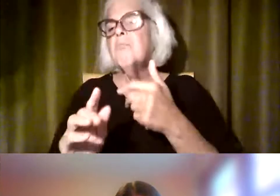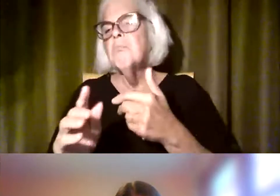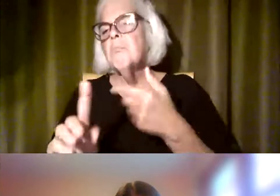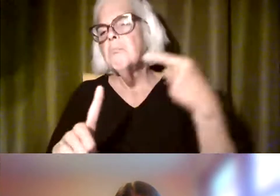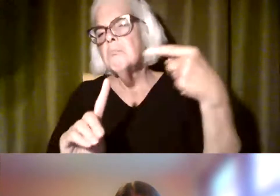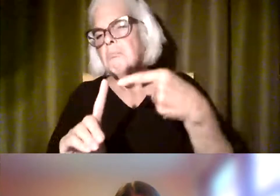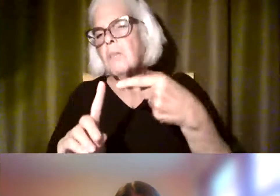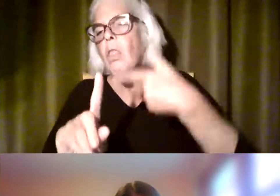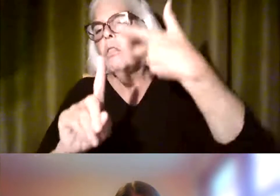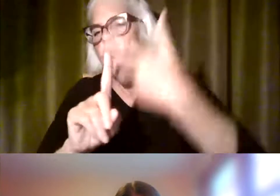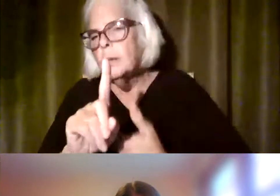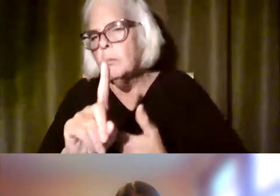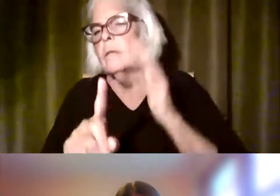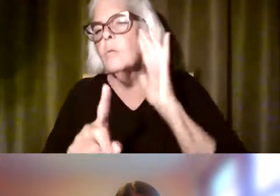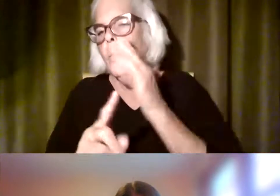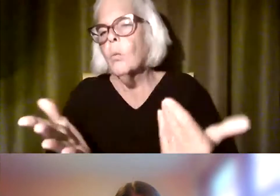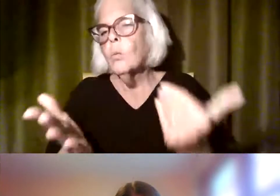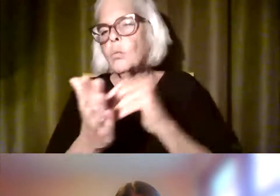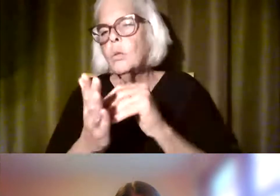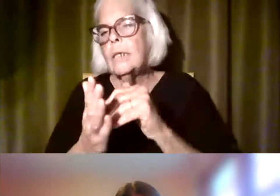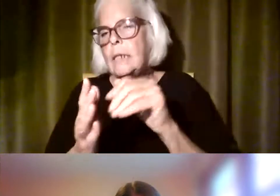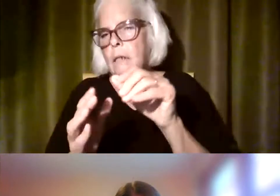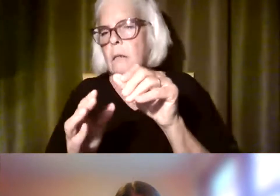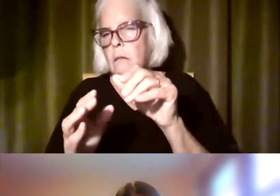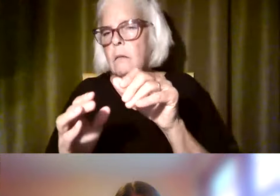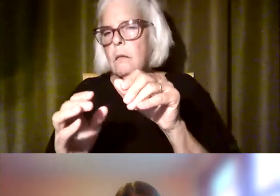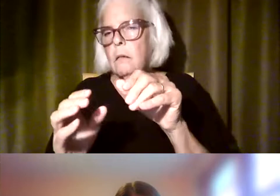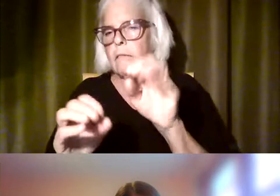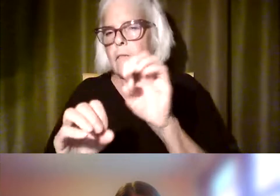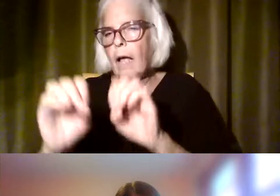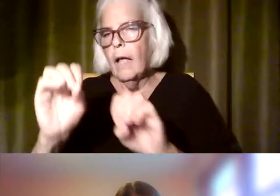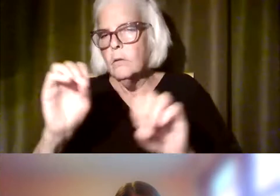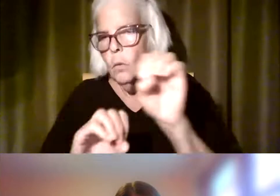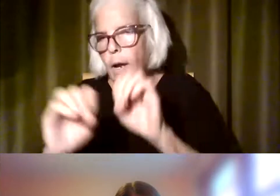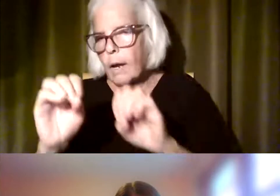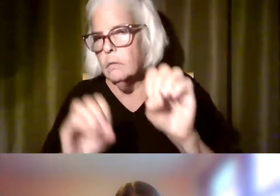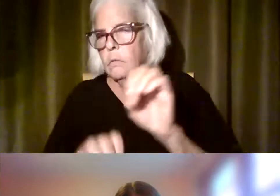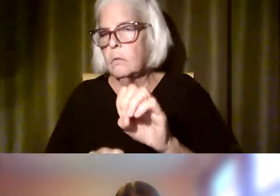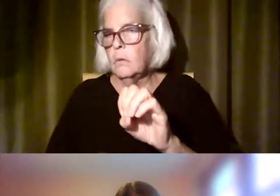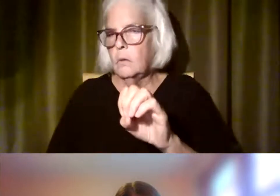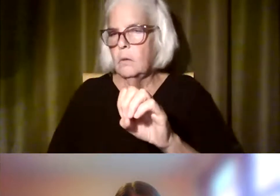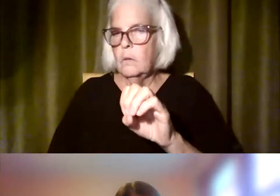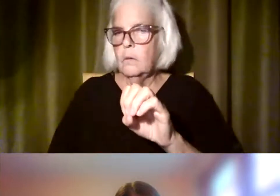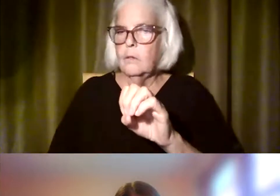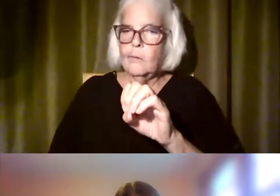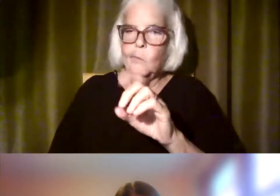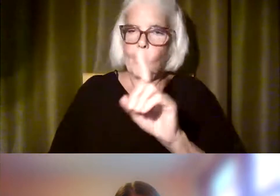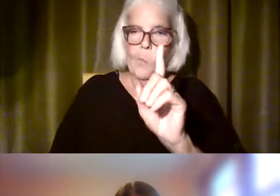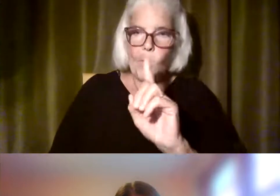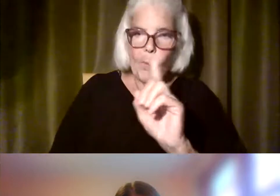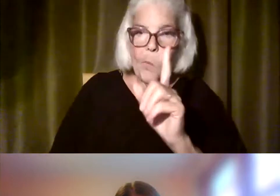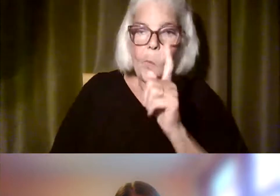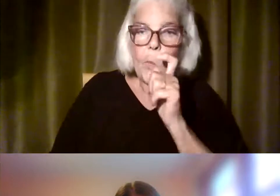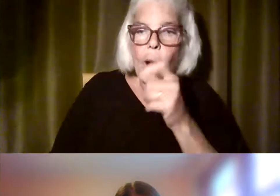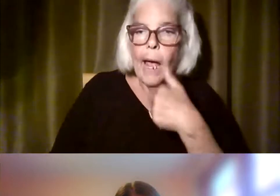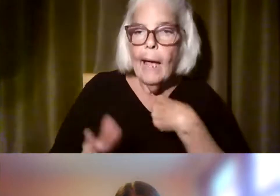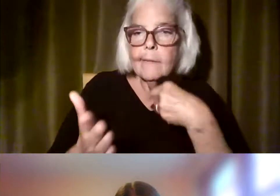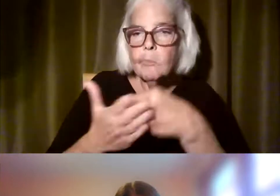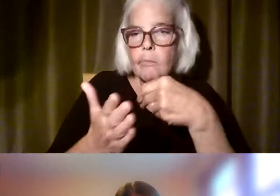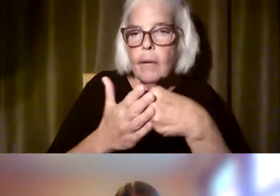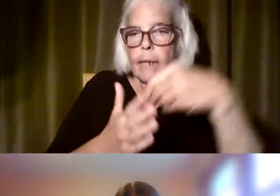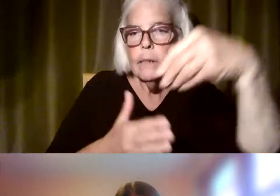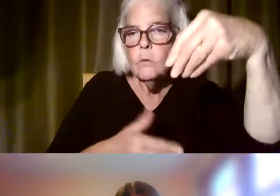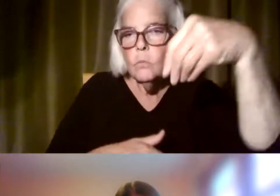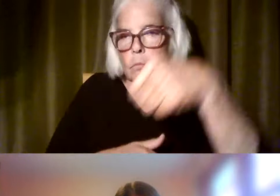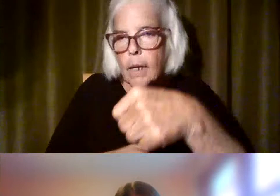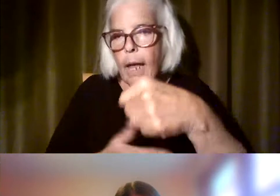funding sources do we have, what are we seeing for orders, and have we heard other issues with accessing